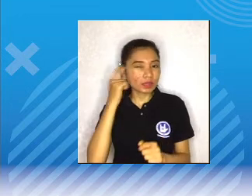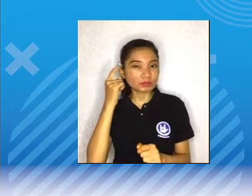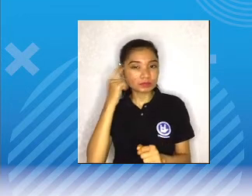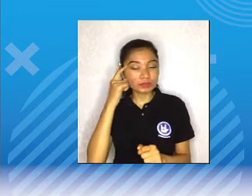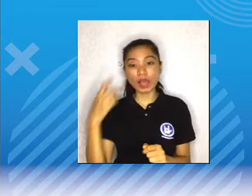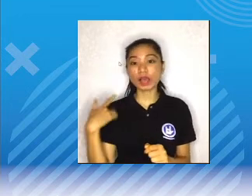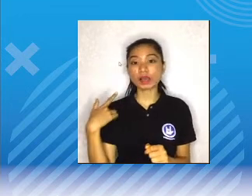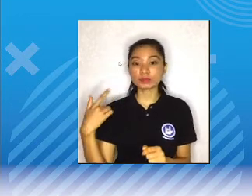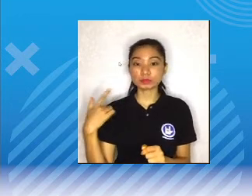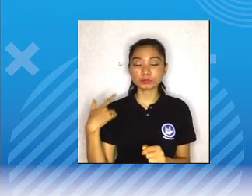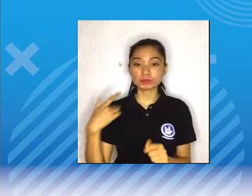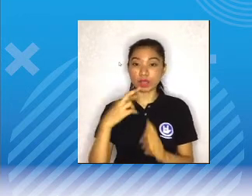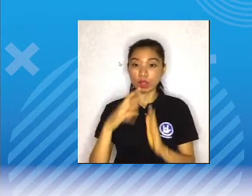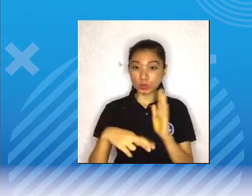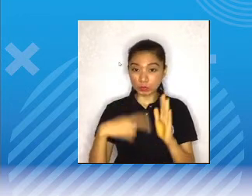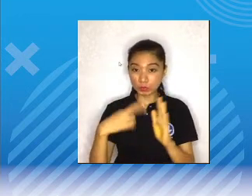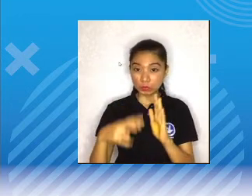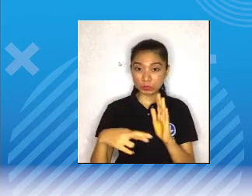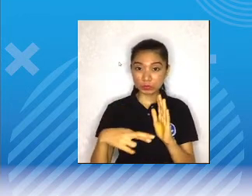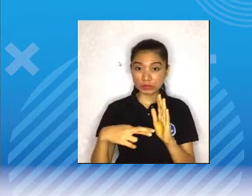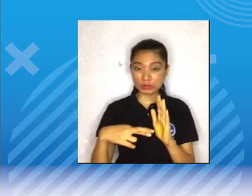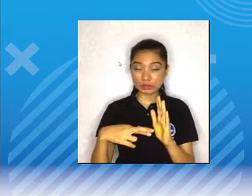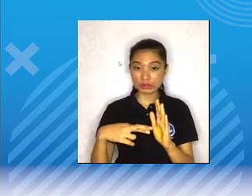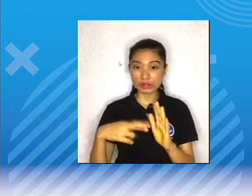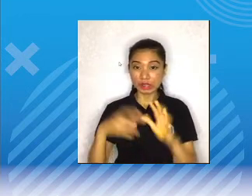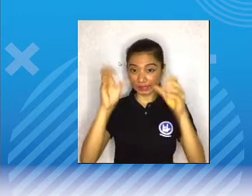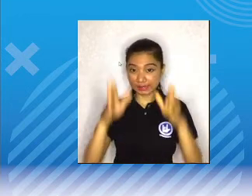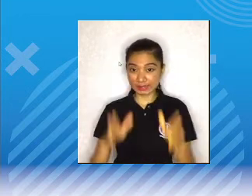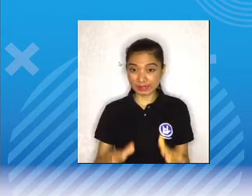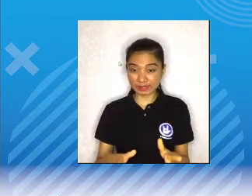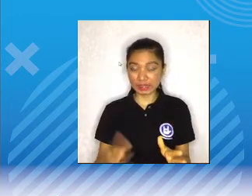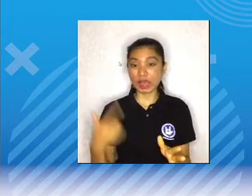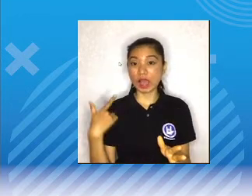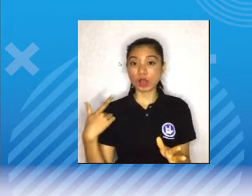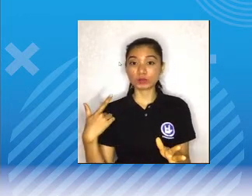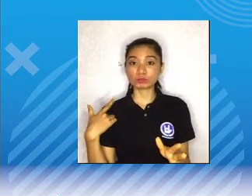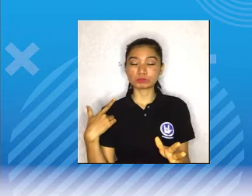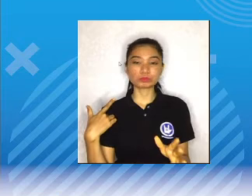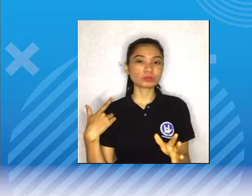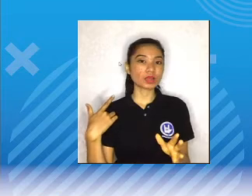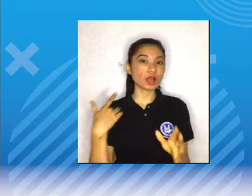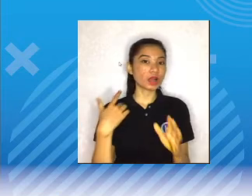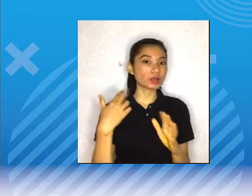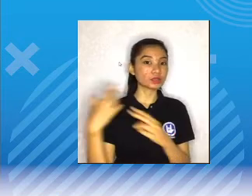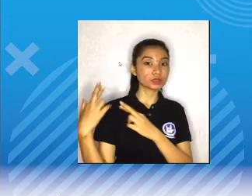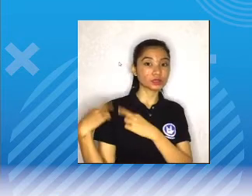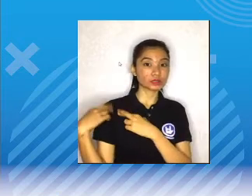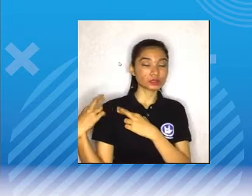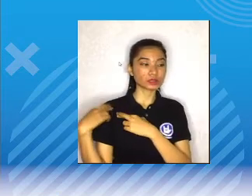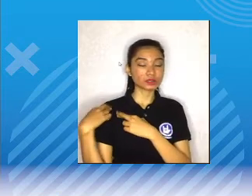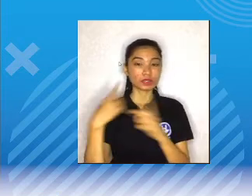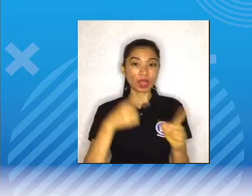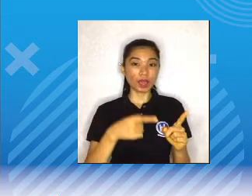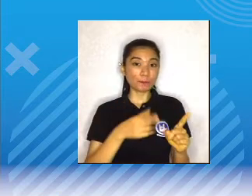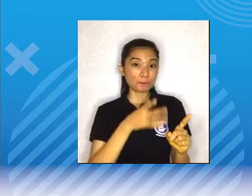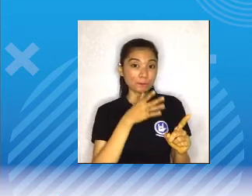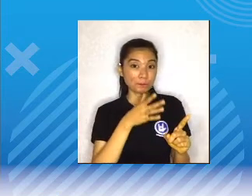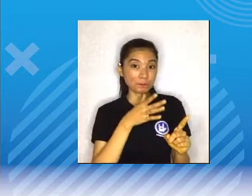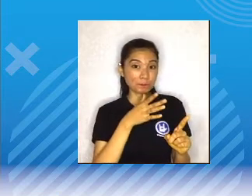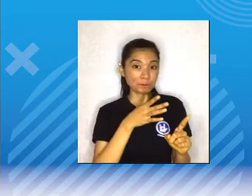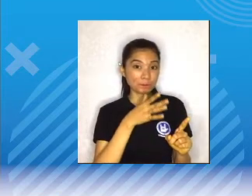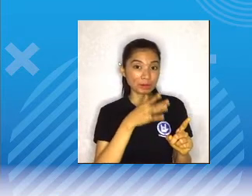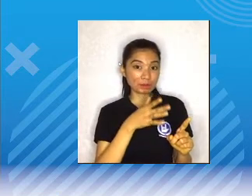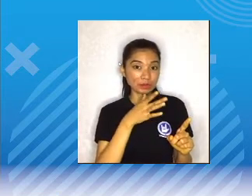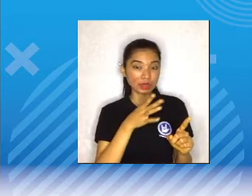teacher, meron tayong role bilang nanay or asawa or kapatid. And